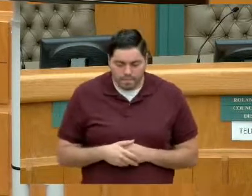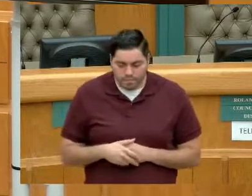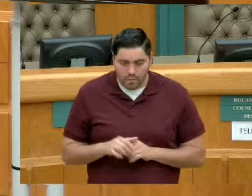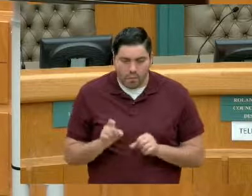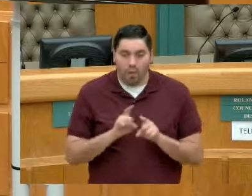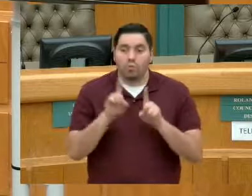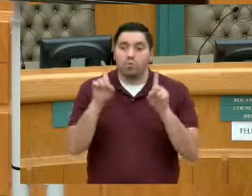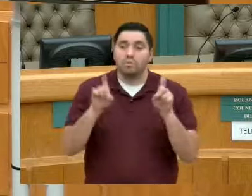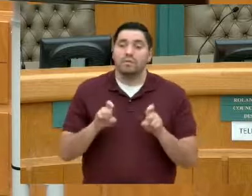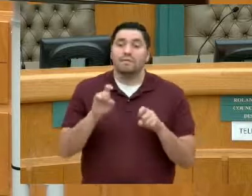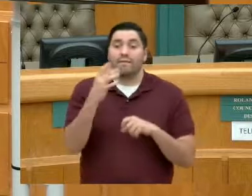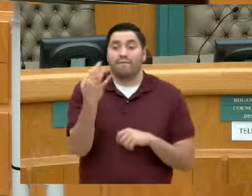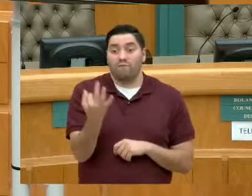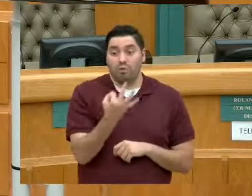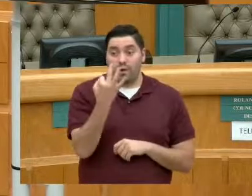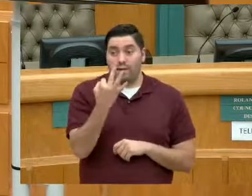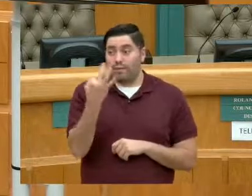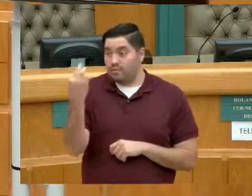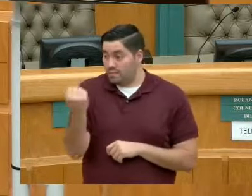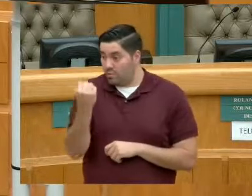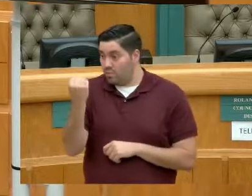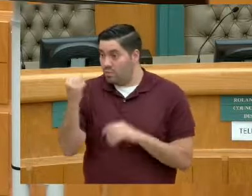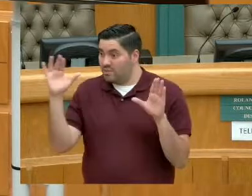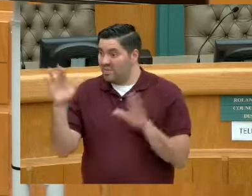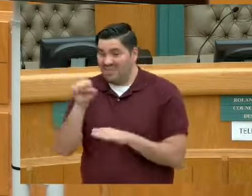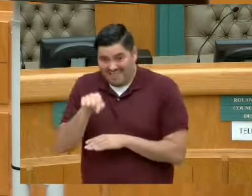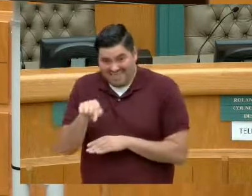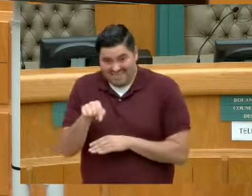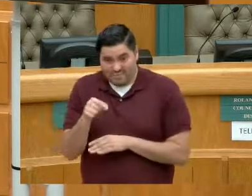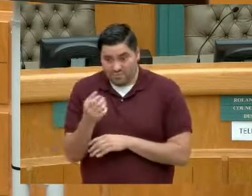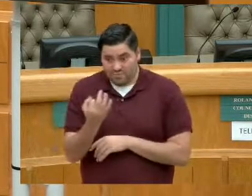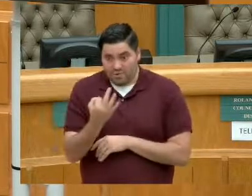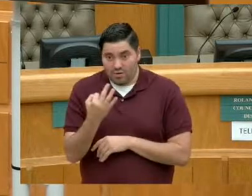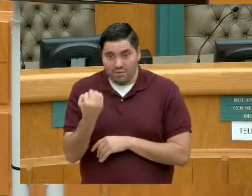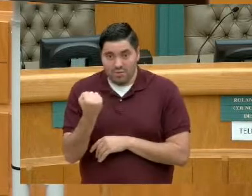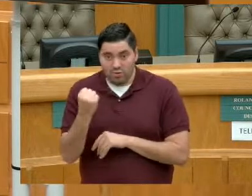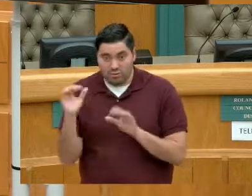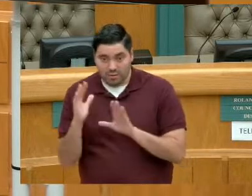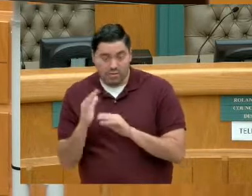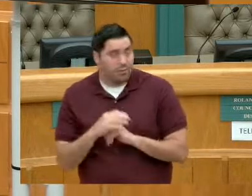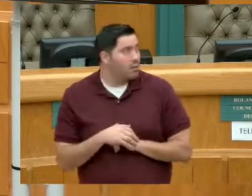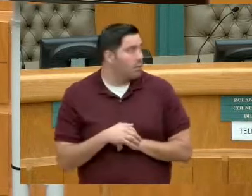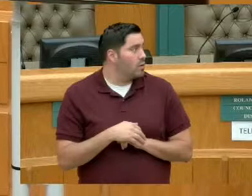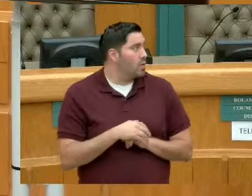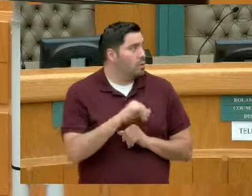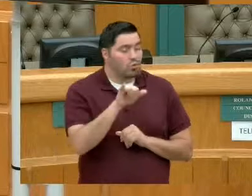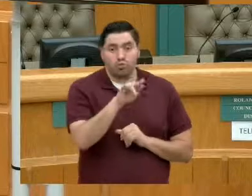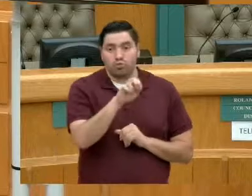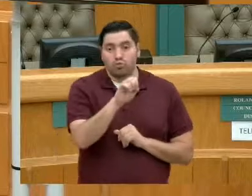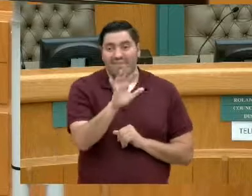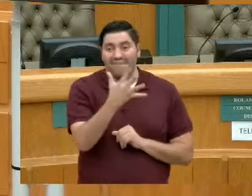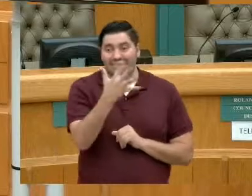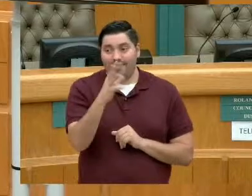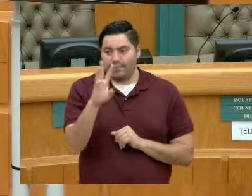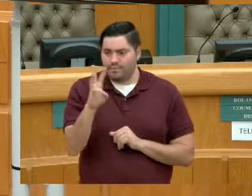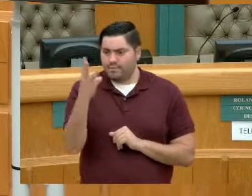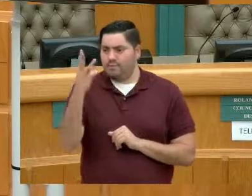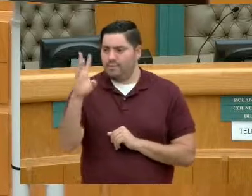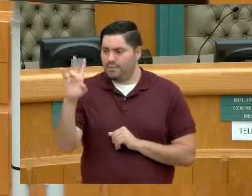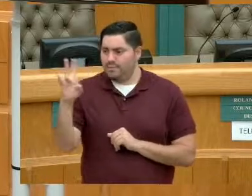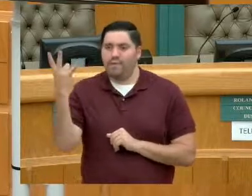5 p.m. We'll also have testing Friday, Saturday, and Sunday, this coming Friday, Saturday, and